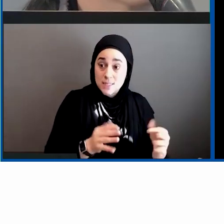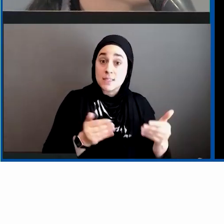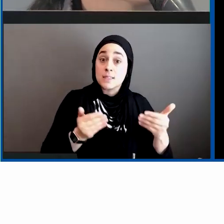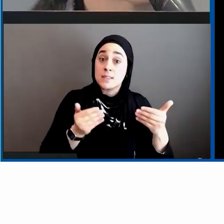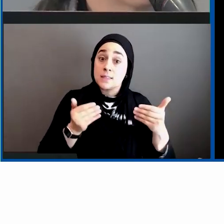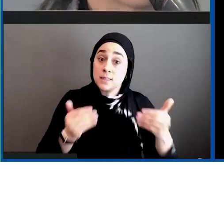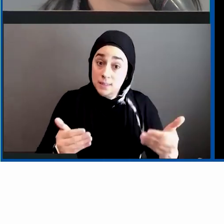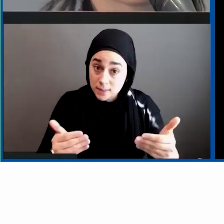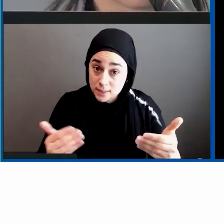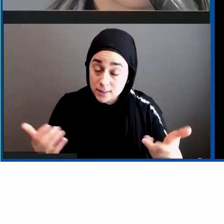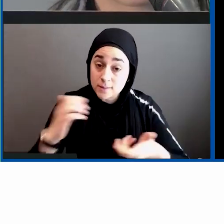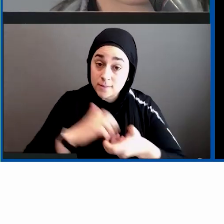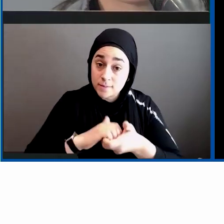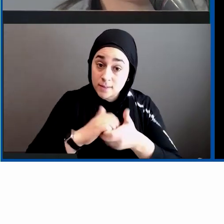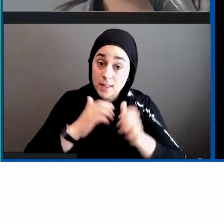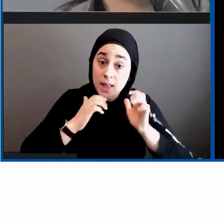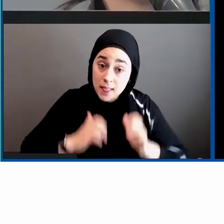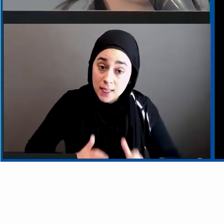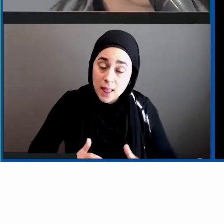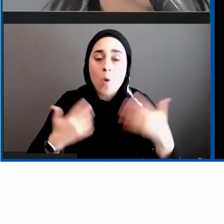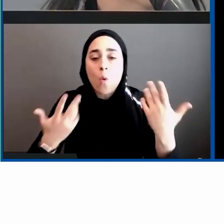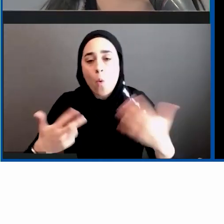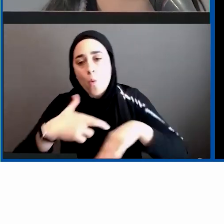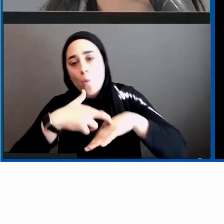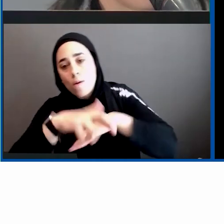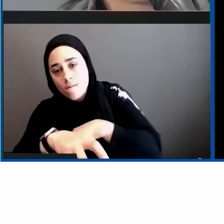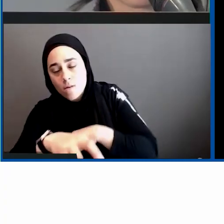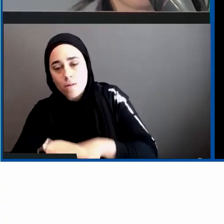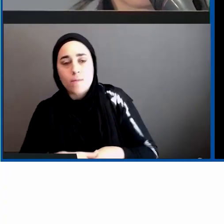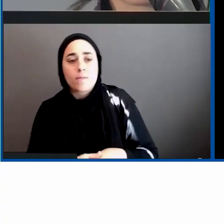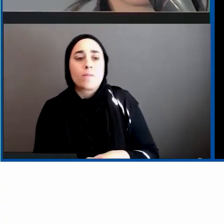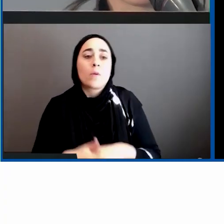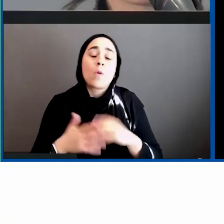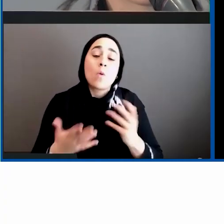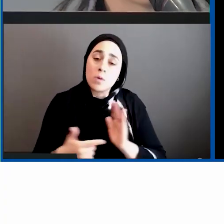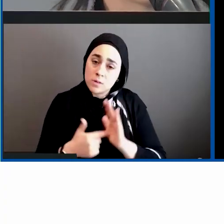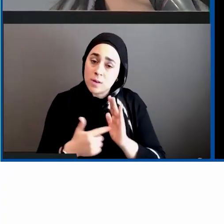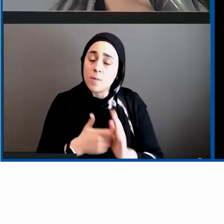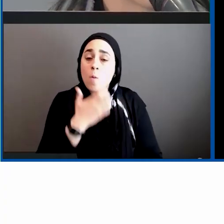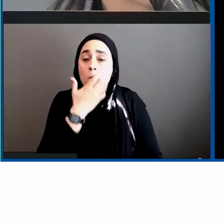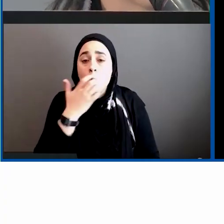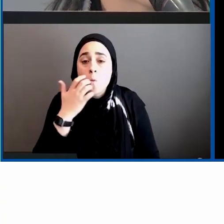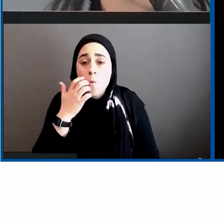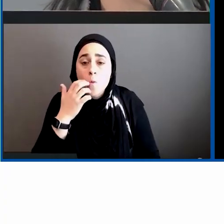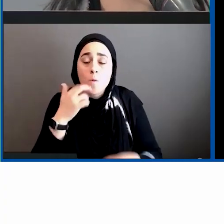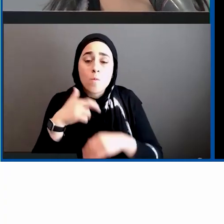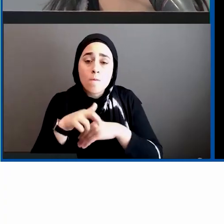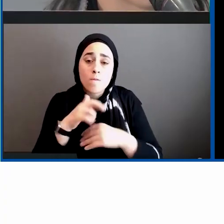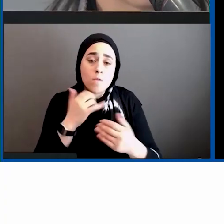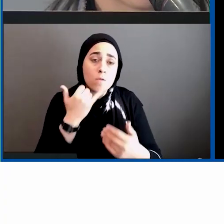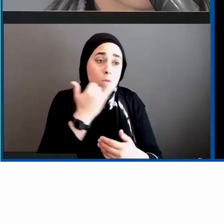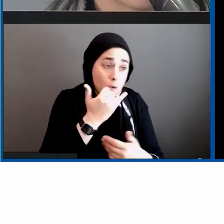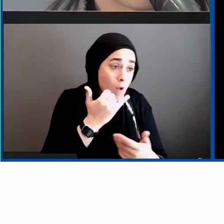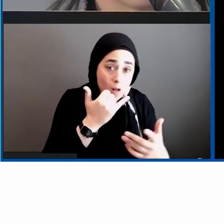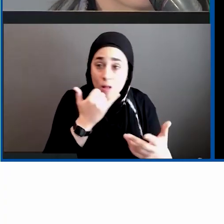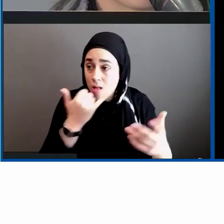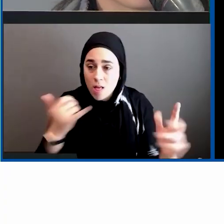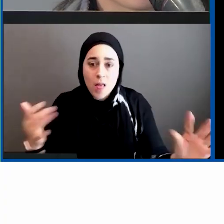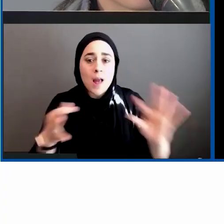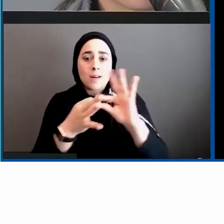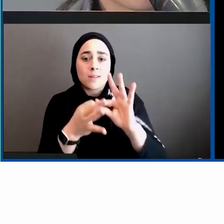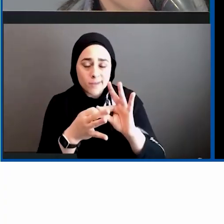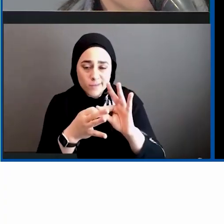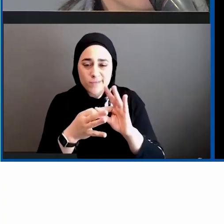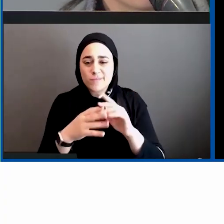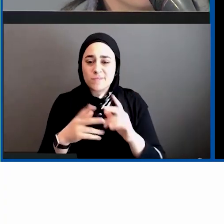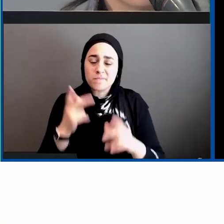of the office, or it's going to be a referral, or often they're warm referrals, and other ways to help them figure out what